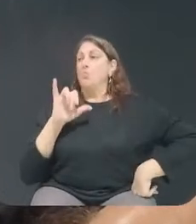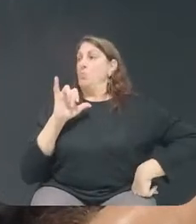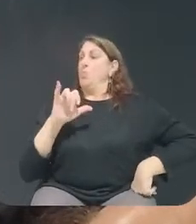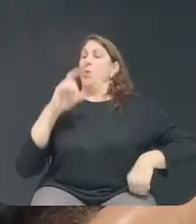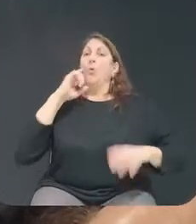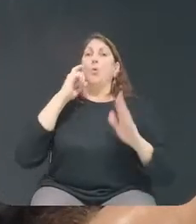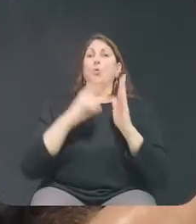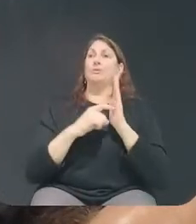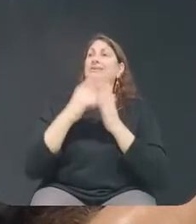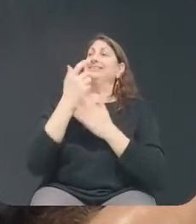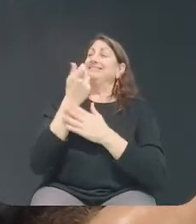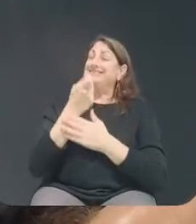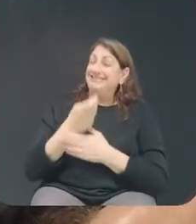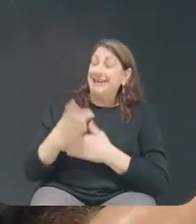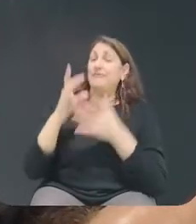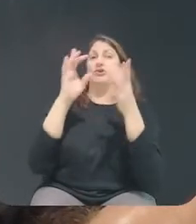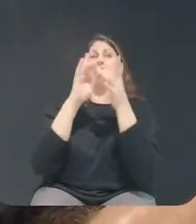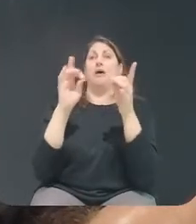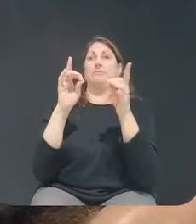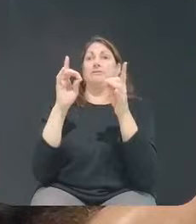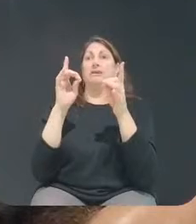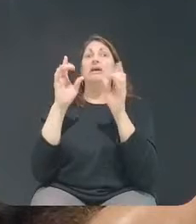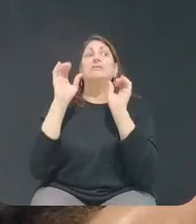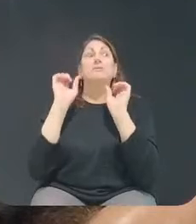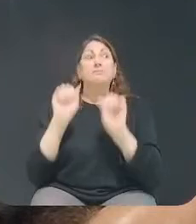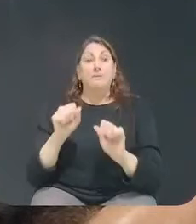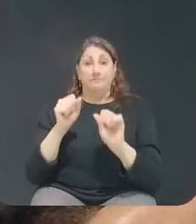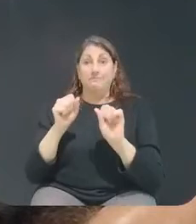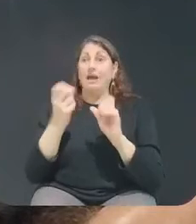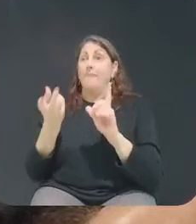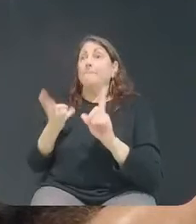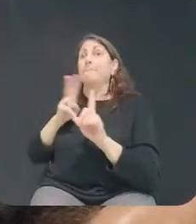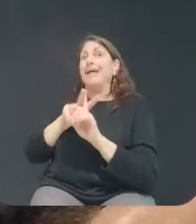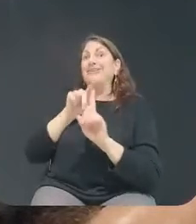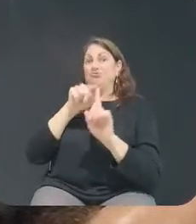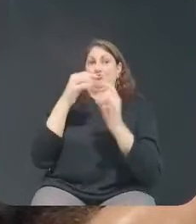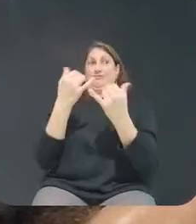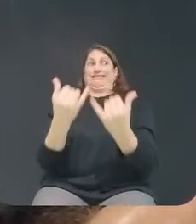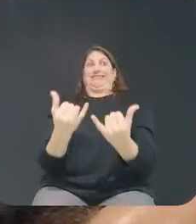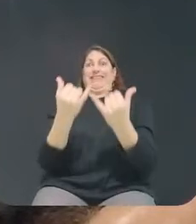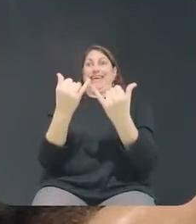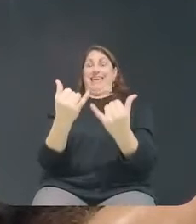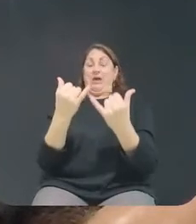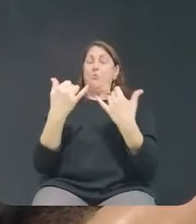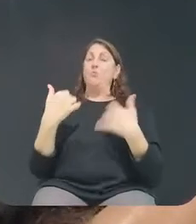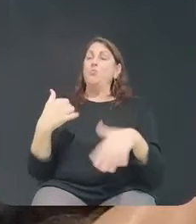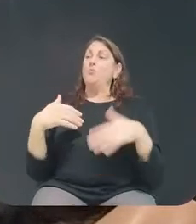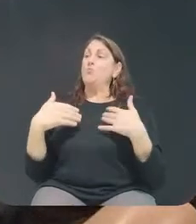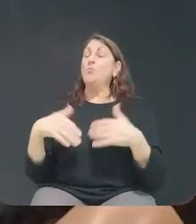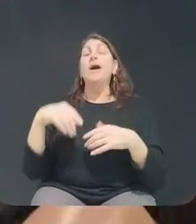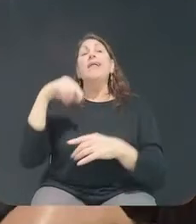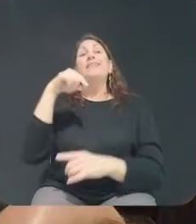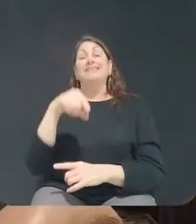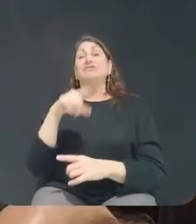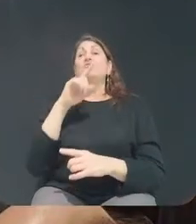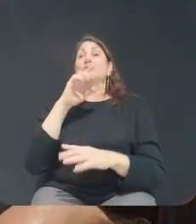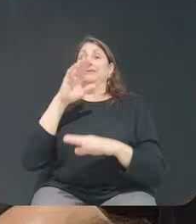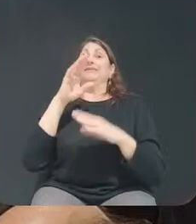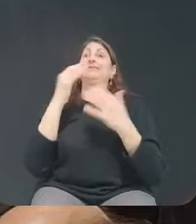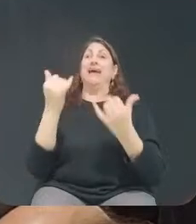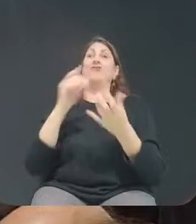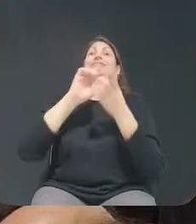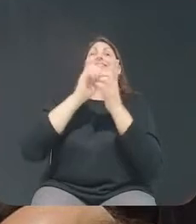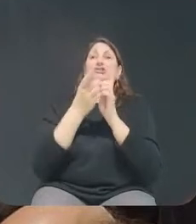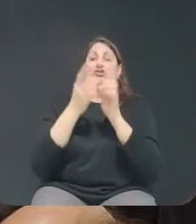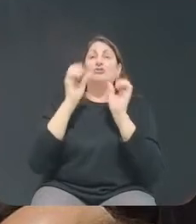comments sounded like they could have been made today. This hearing, as well as many others, have been digitized and are available to listen to